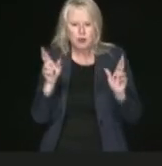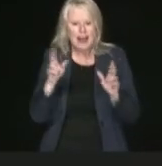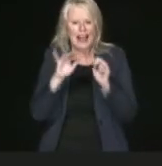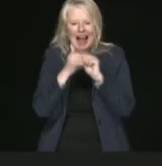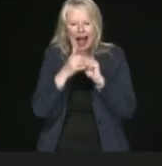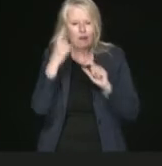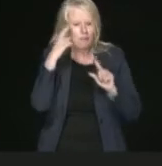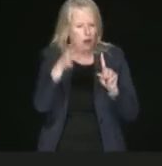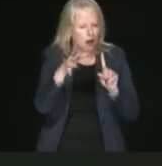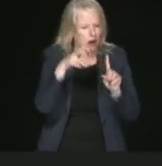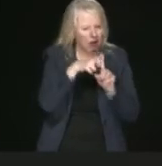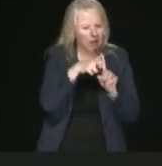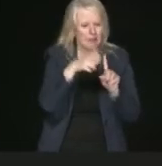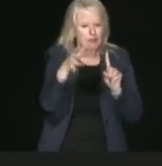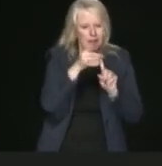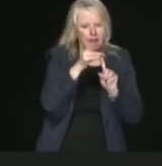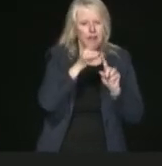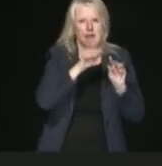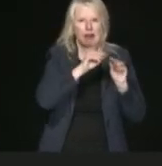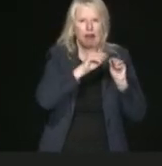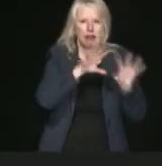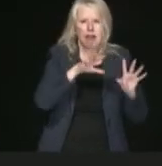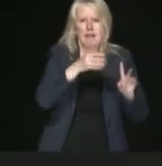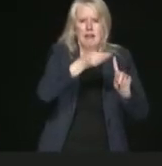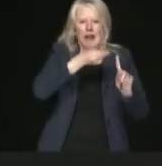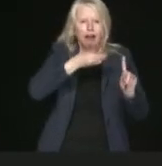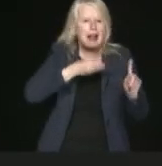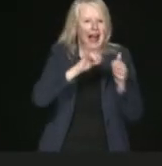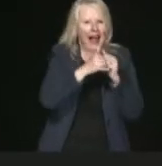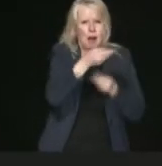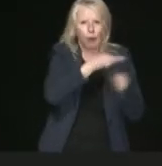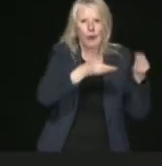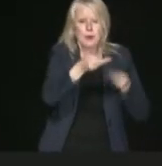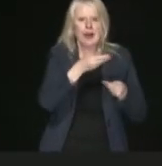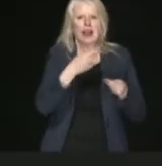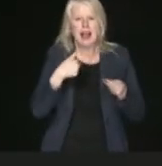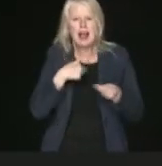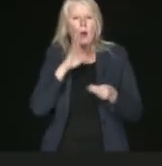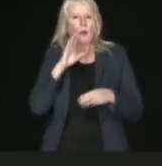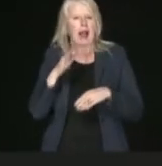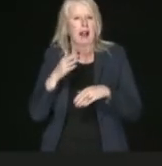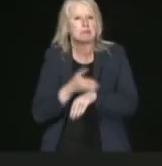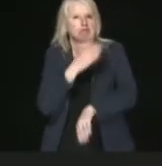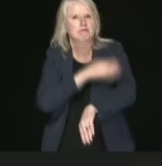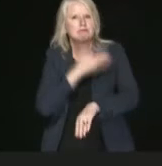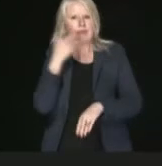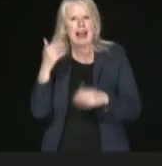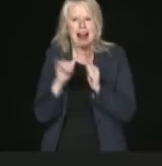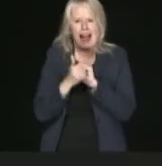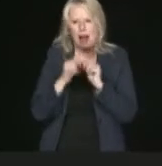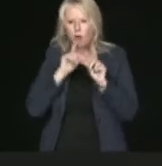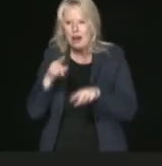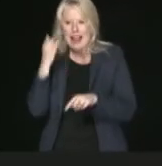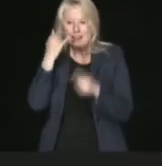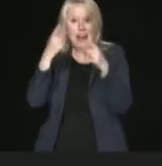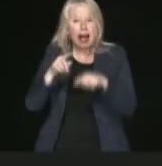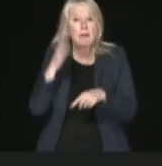tracing, and we will all become much better at reacting when a possible